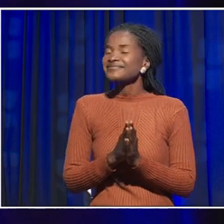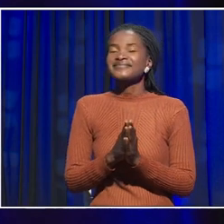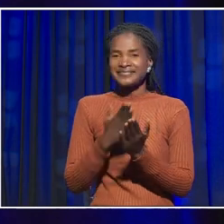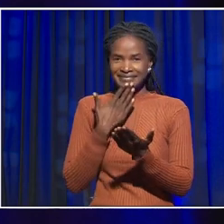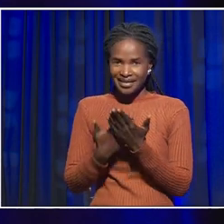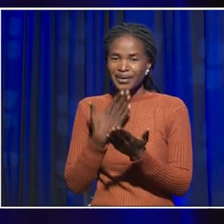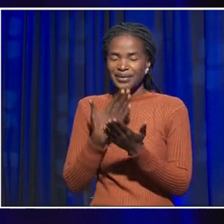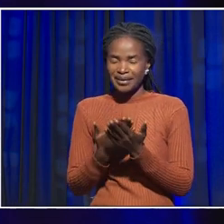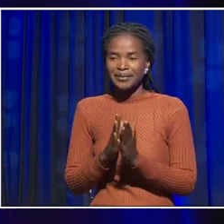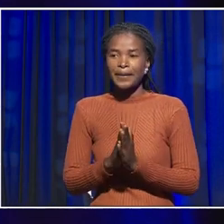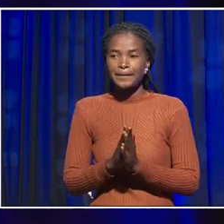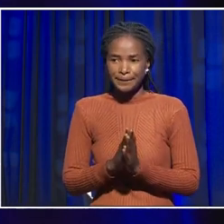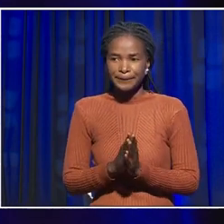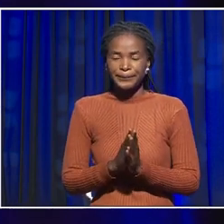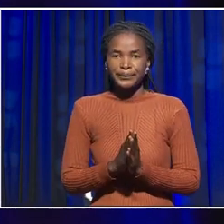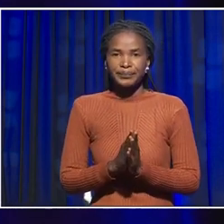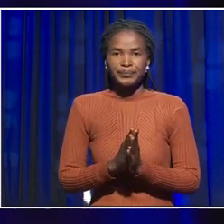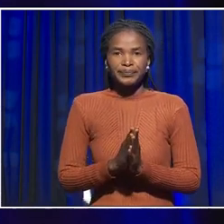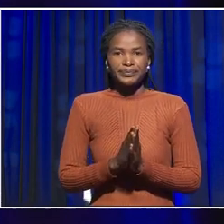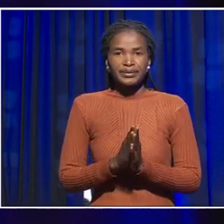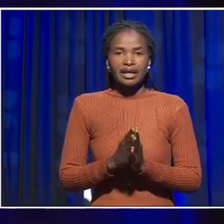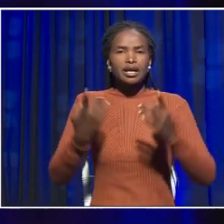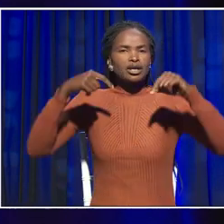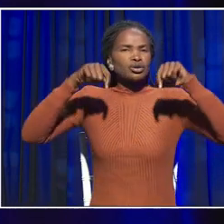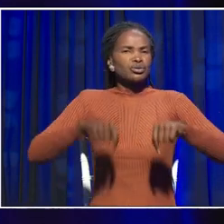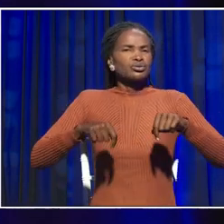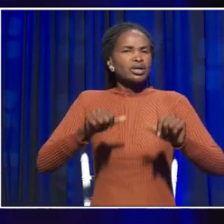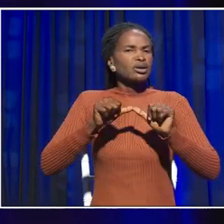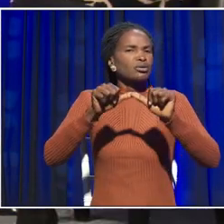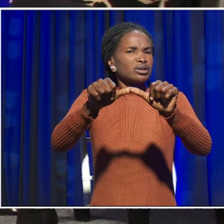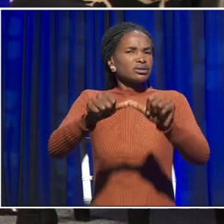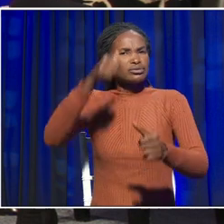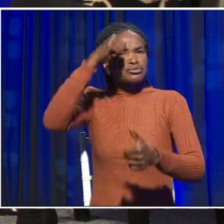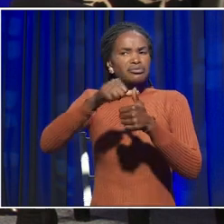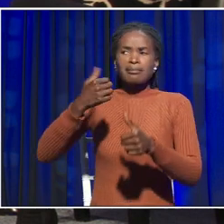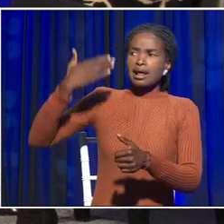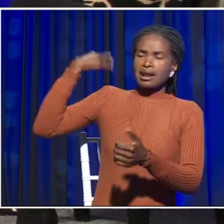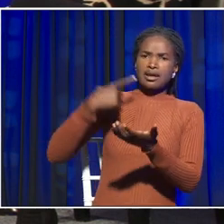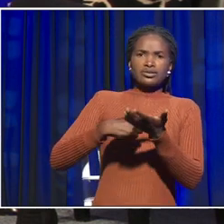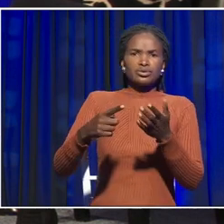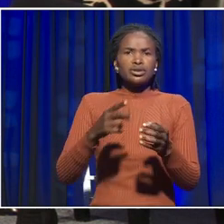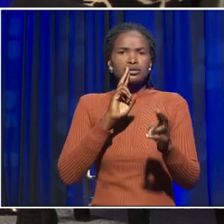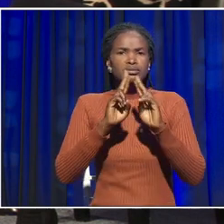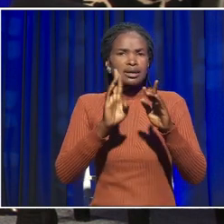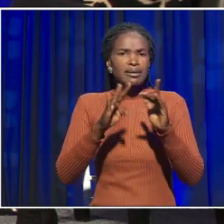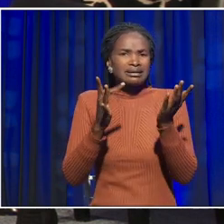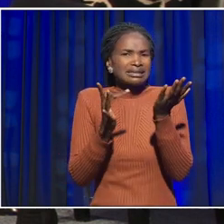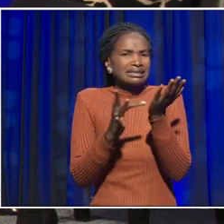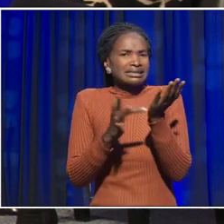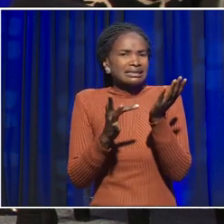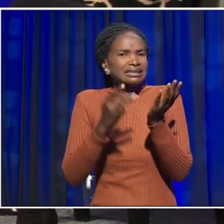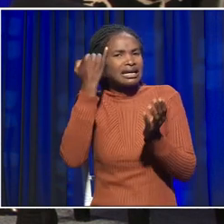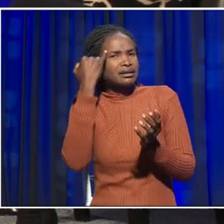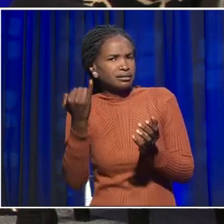for being with us today. Today, we'll be continuing on digital innovation. Many people have asked what